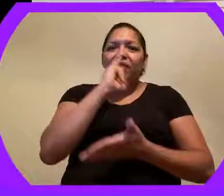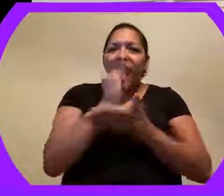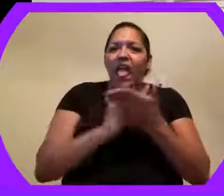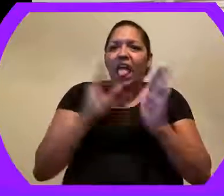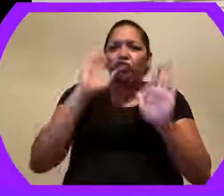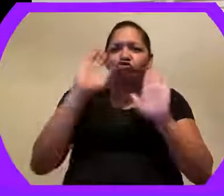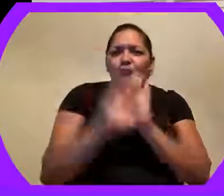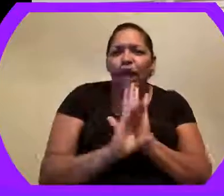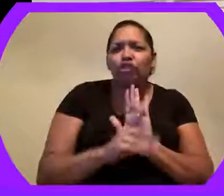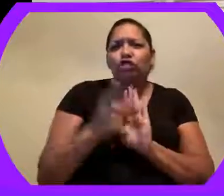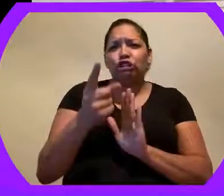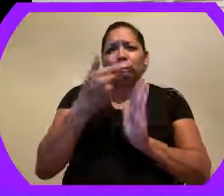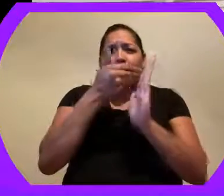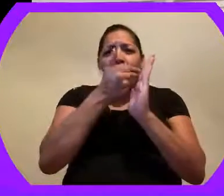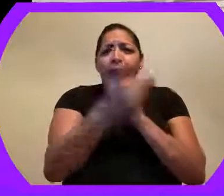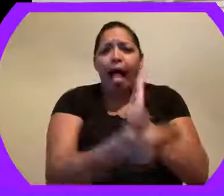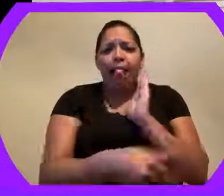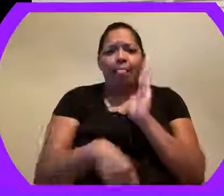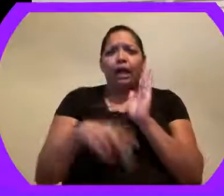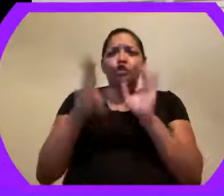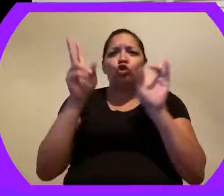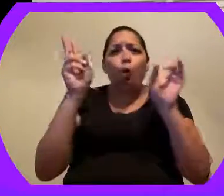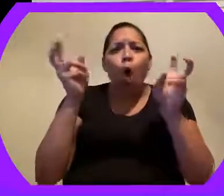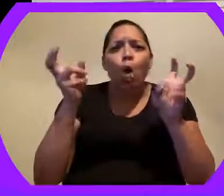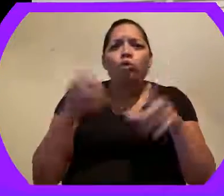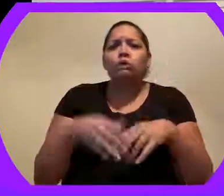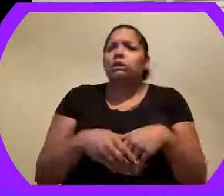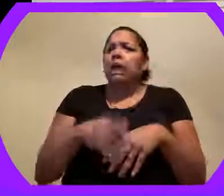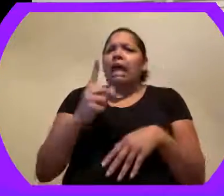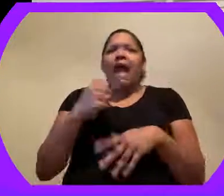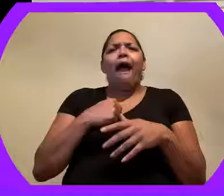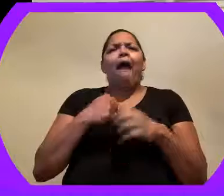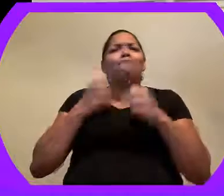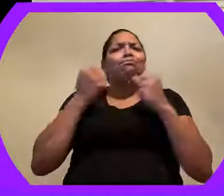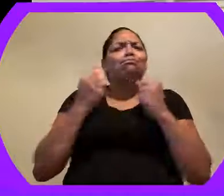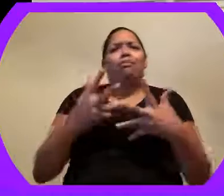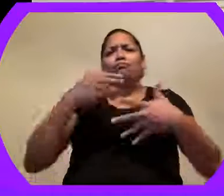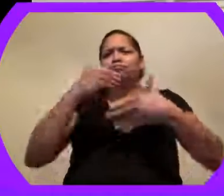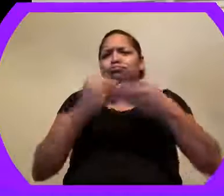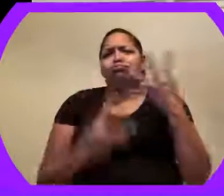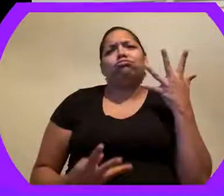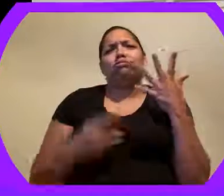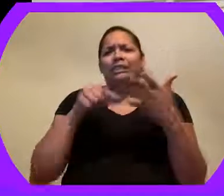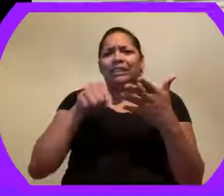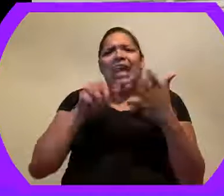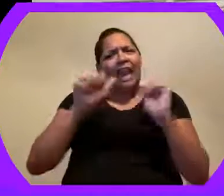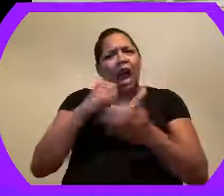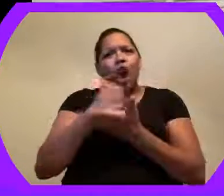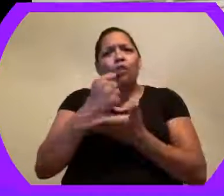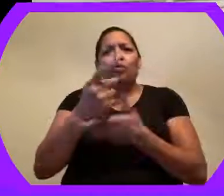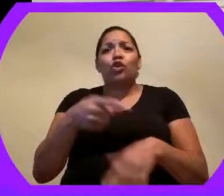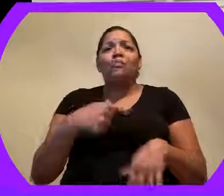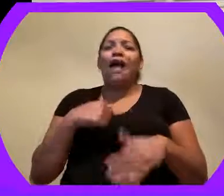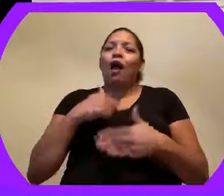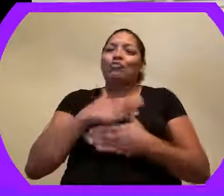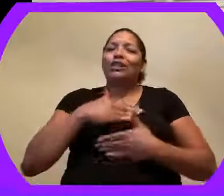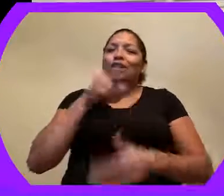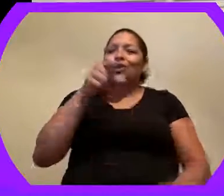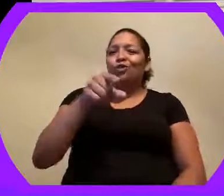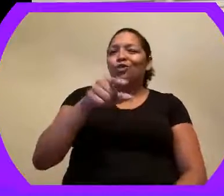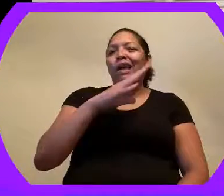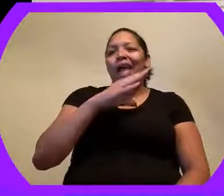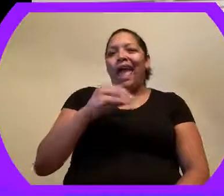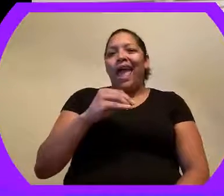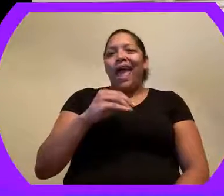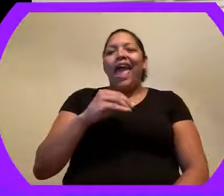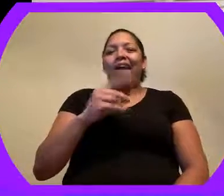to you. There are illustrations, there are highlights, there are bolds, there are quotes, all sorts of stuff that can serve you in